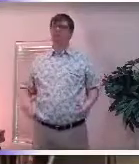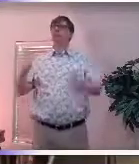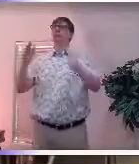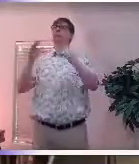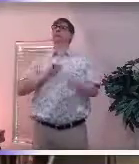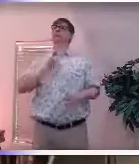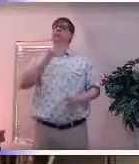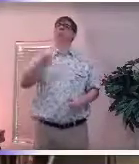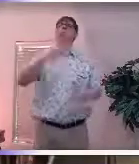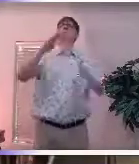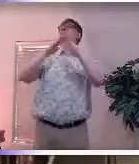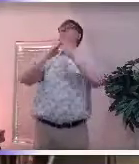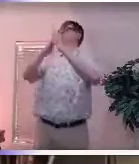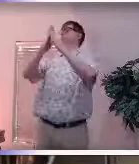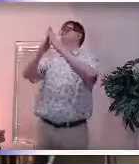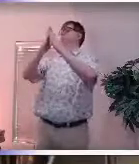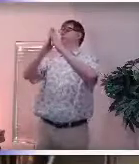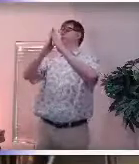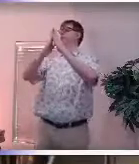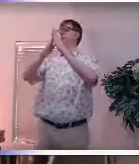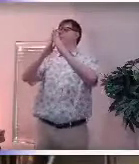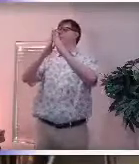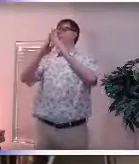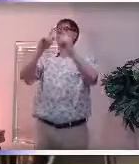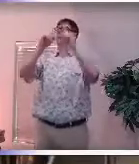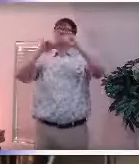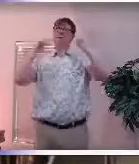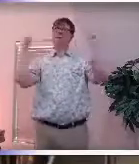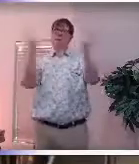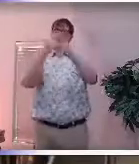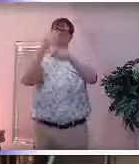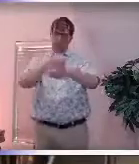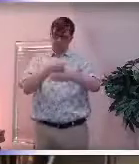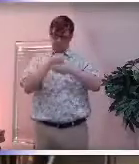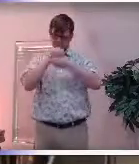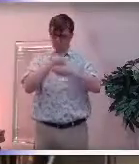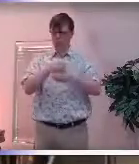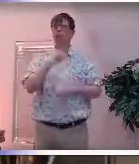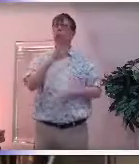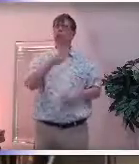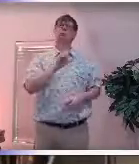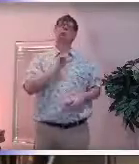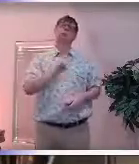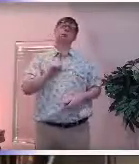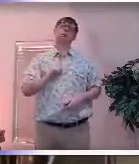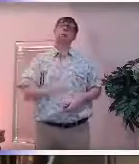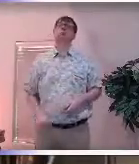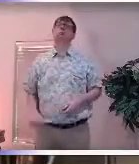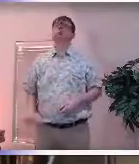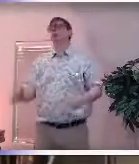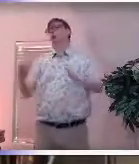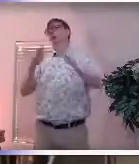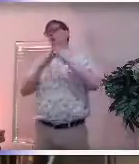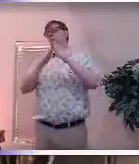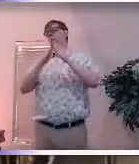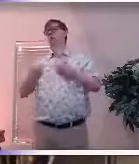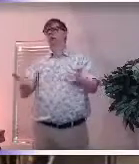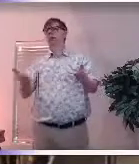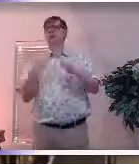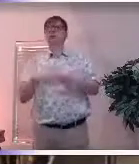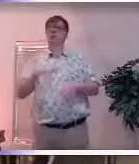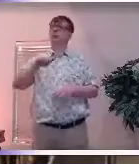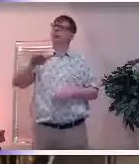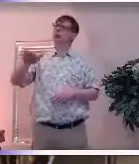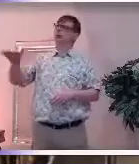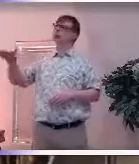house, a sacred container, if you will. It's a house in which, for the present,